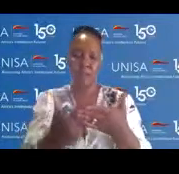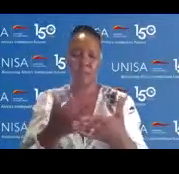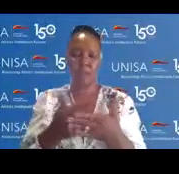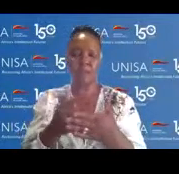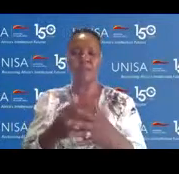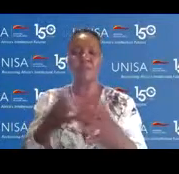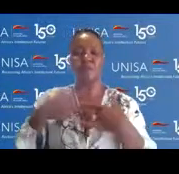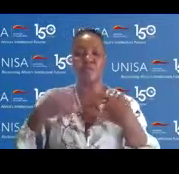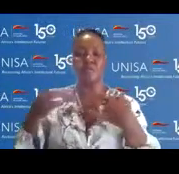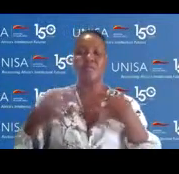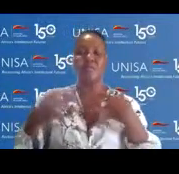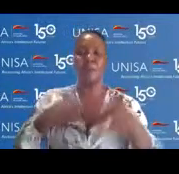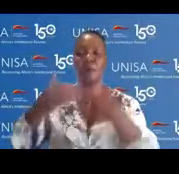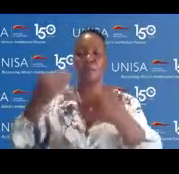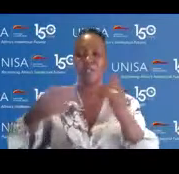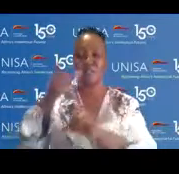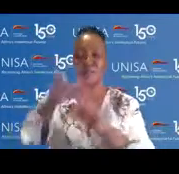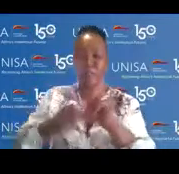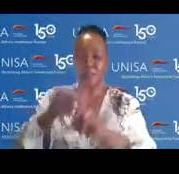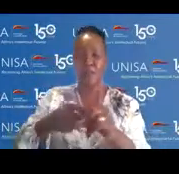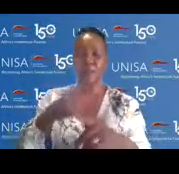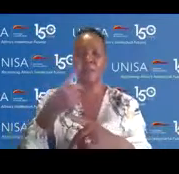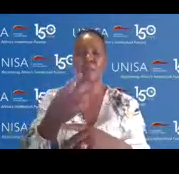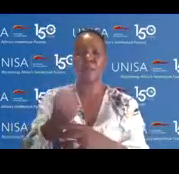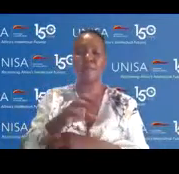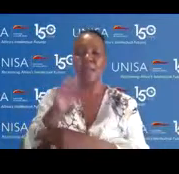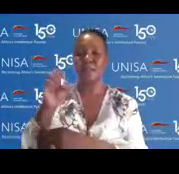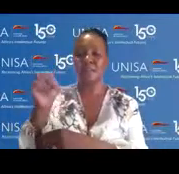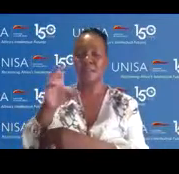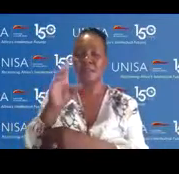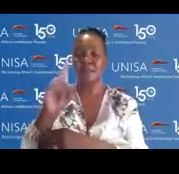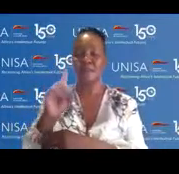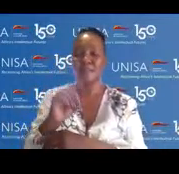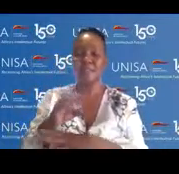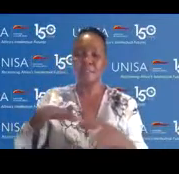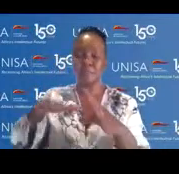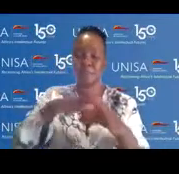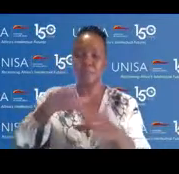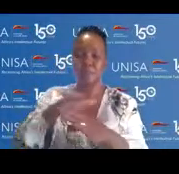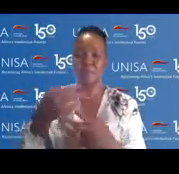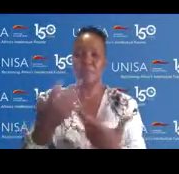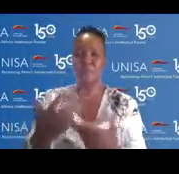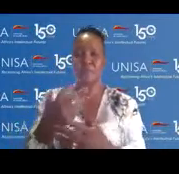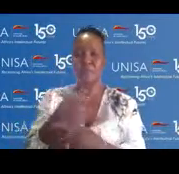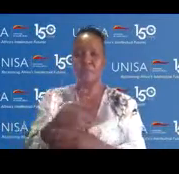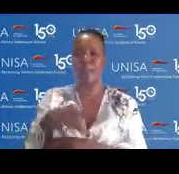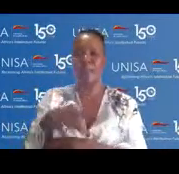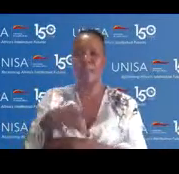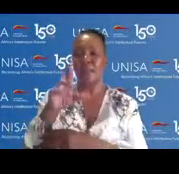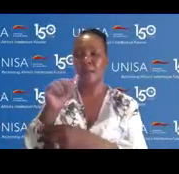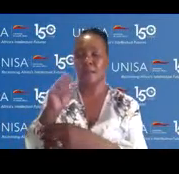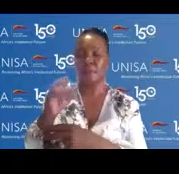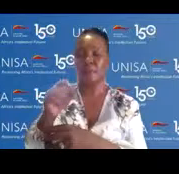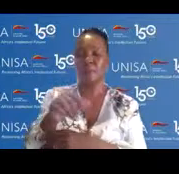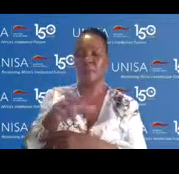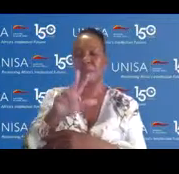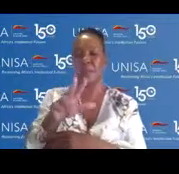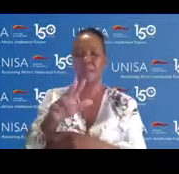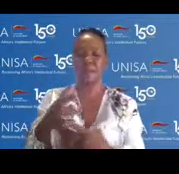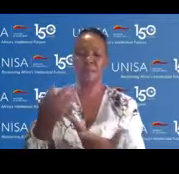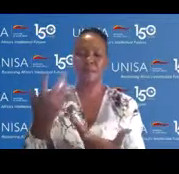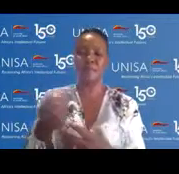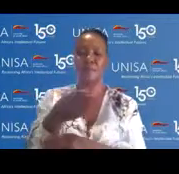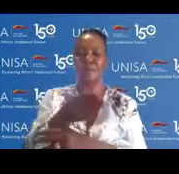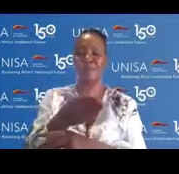processor. It must have SSD storage and at least 8 meg of RAM. The rest of the stuff doesn't matter who the manufacturer is, generally